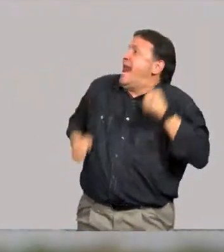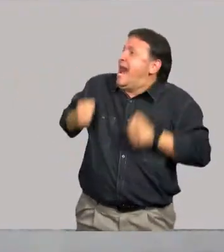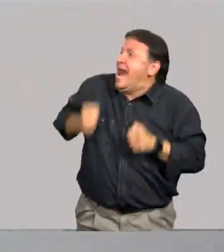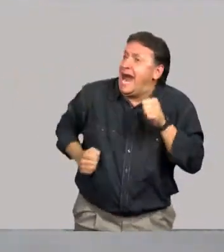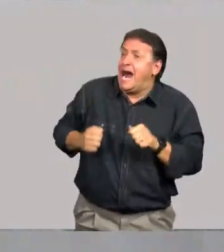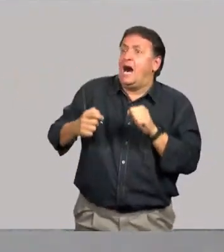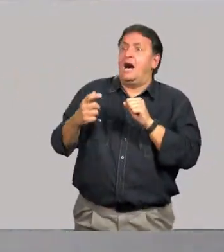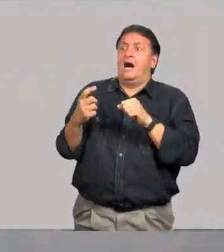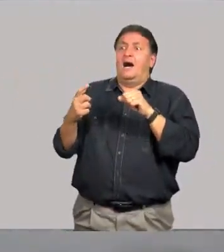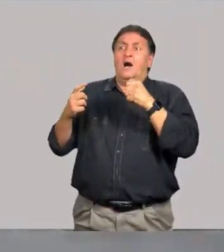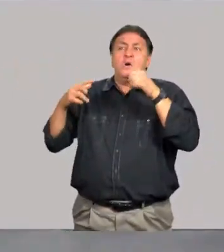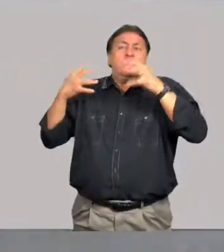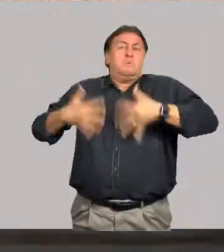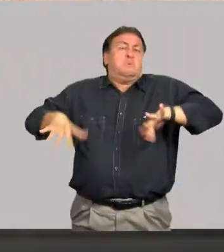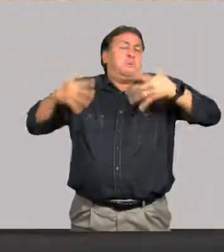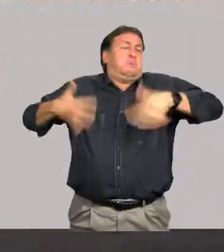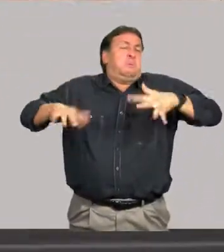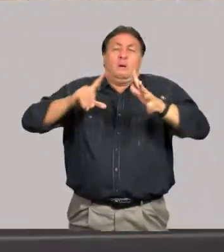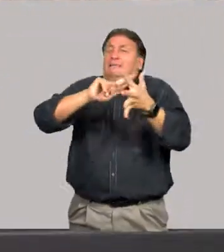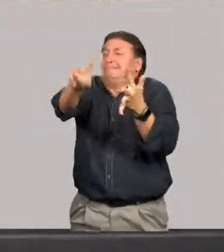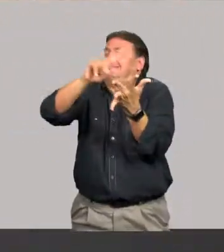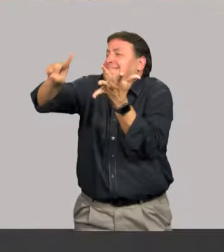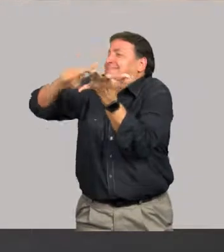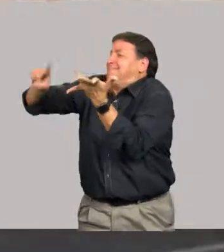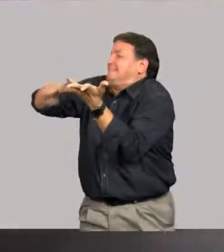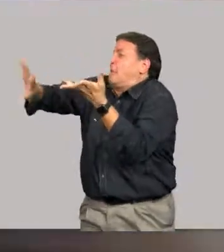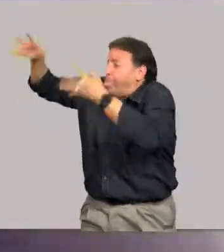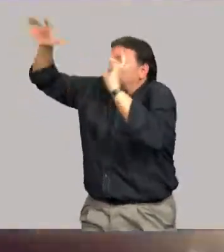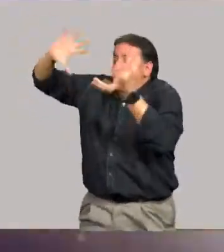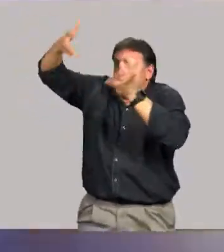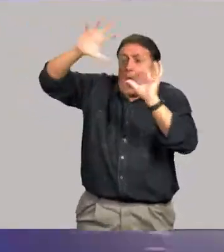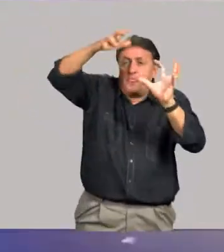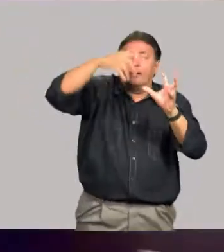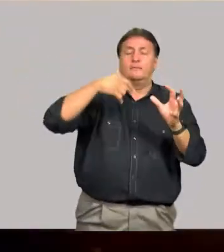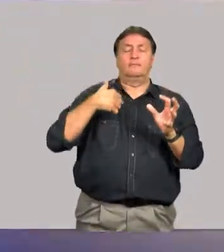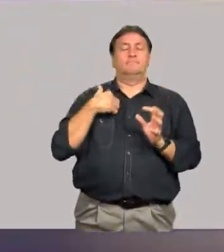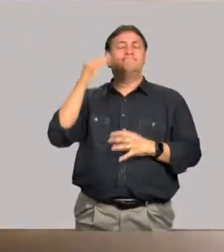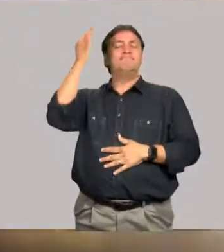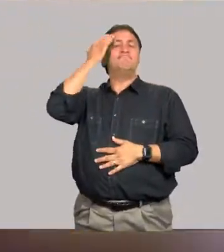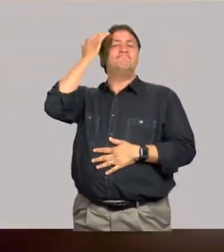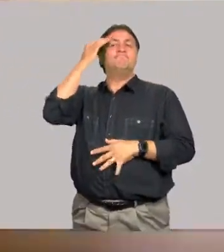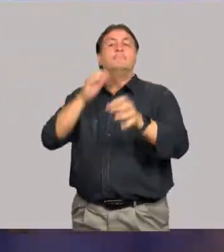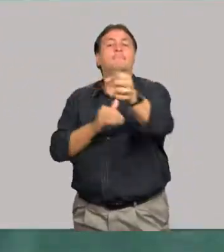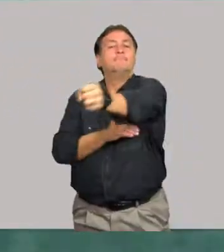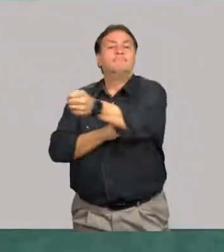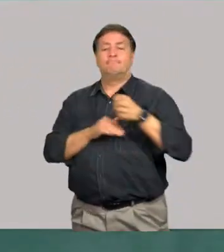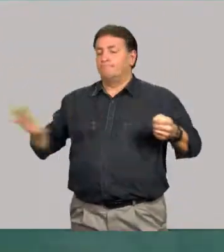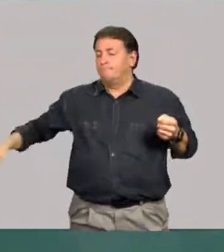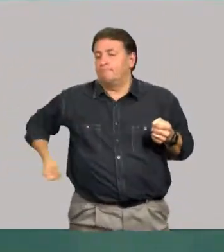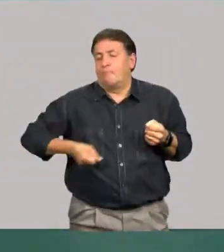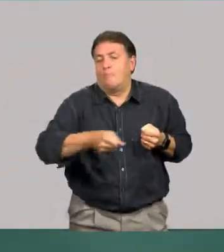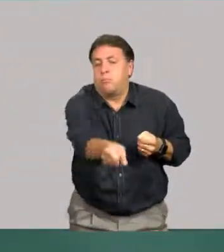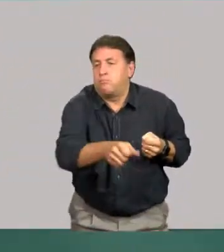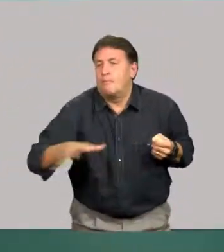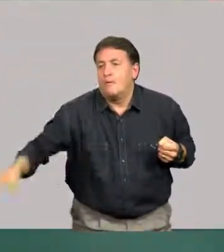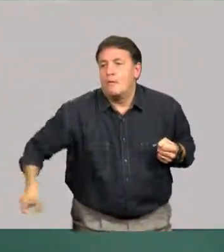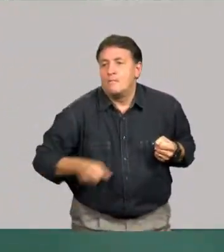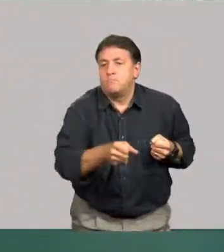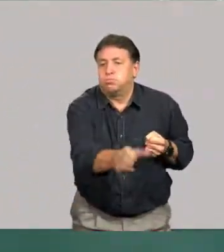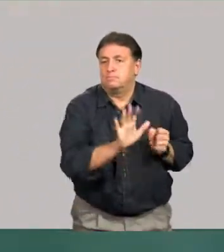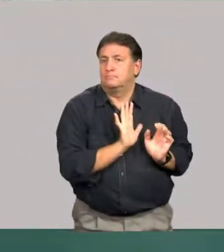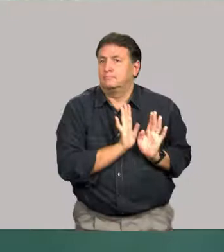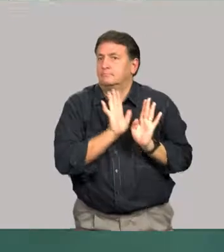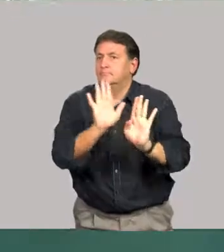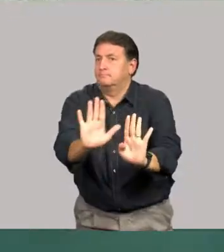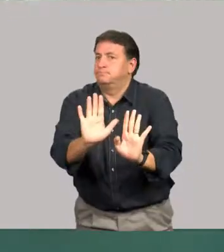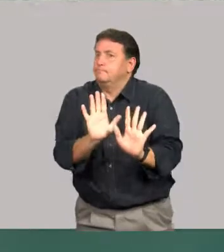threat facing the Houston area. Chemical leaks, refinery fires and explosions, or terrorist threats